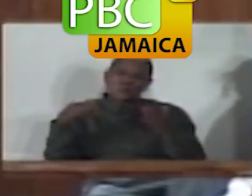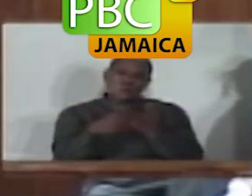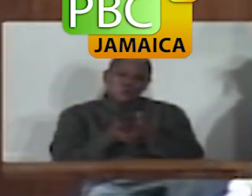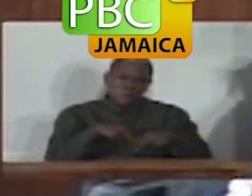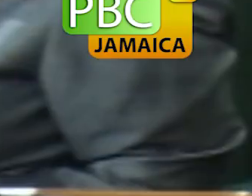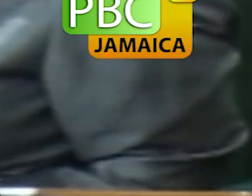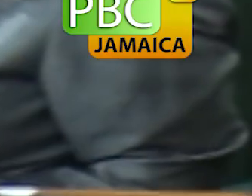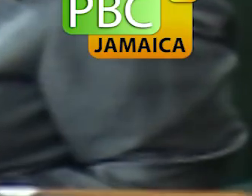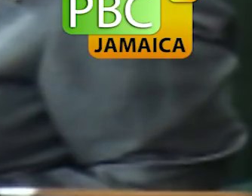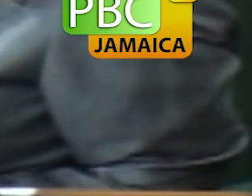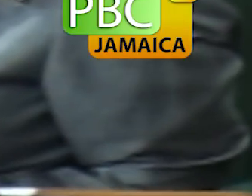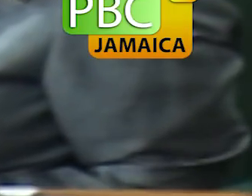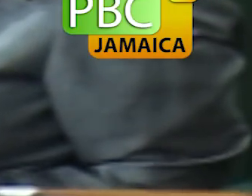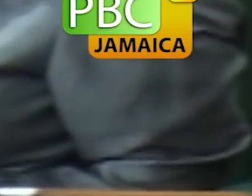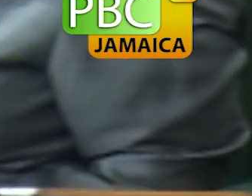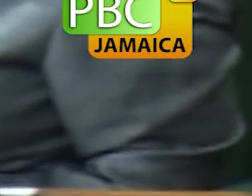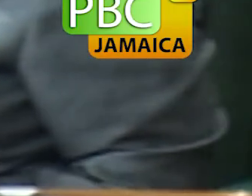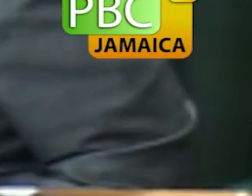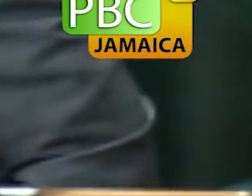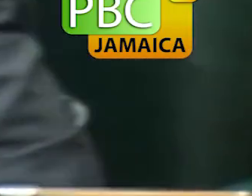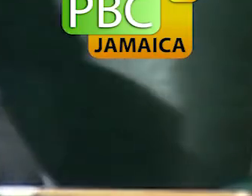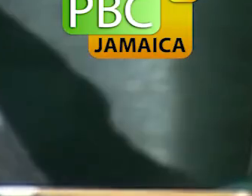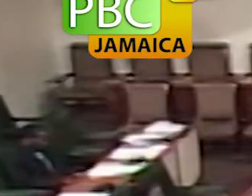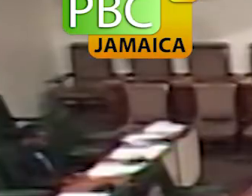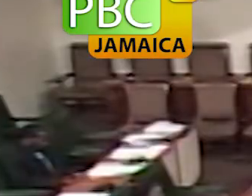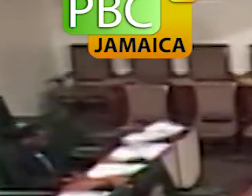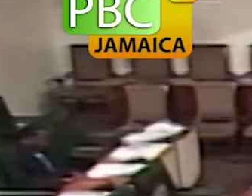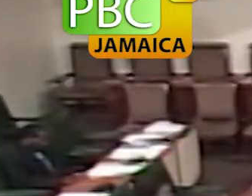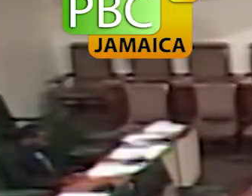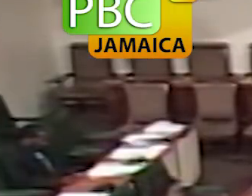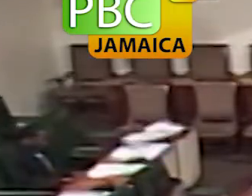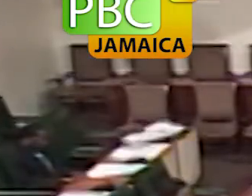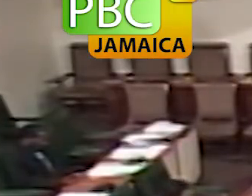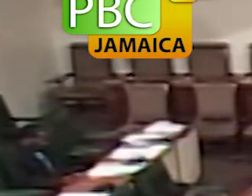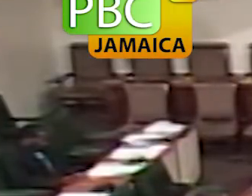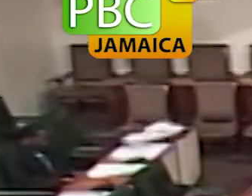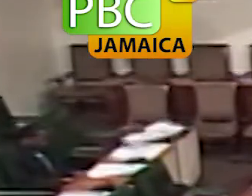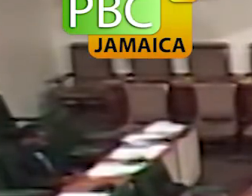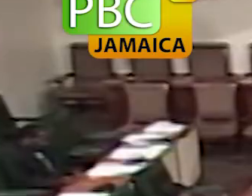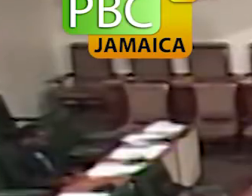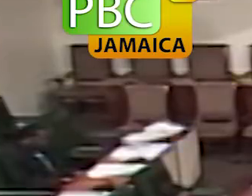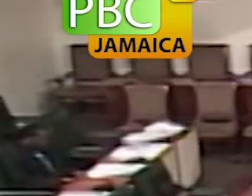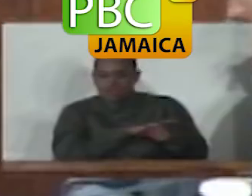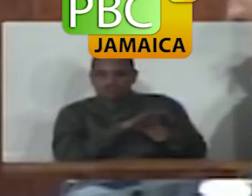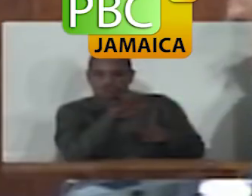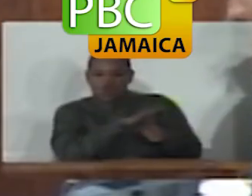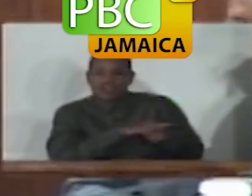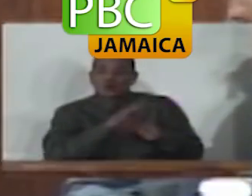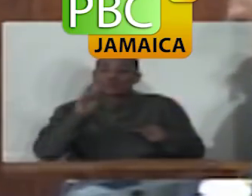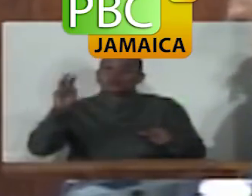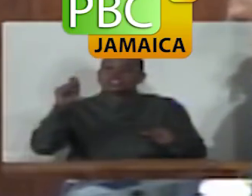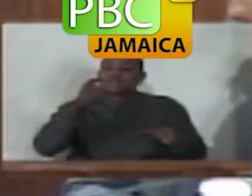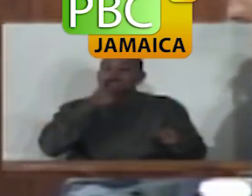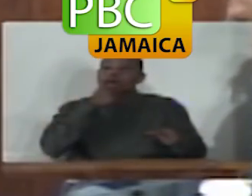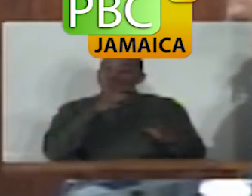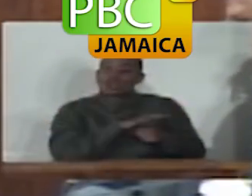the execution of the drainage plan is estimated to cost between 100 and 150 million US dollars. Andrew, which